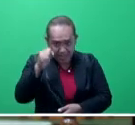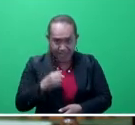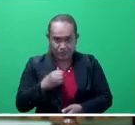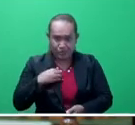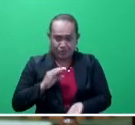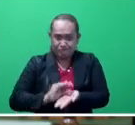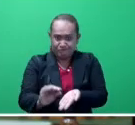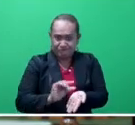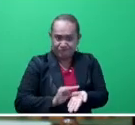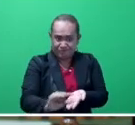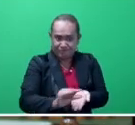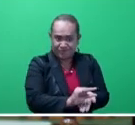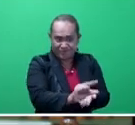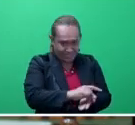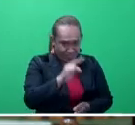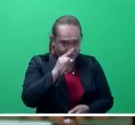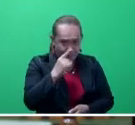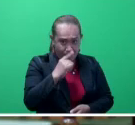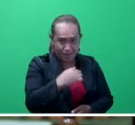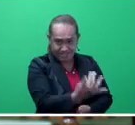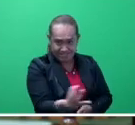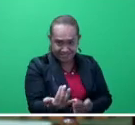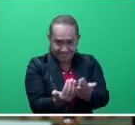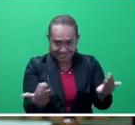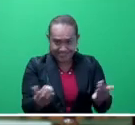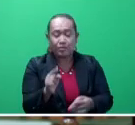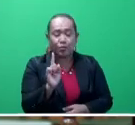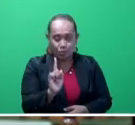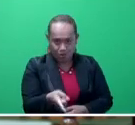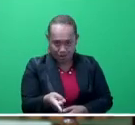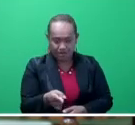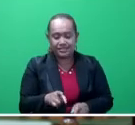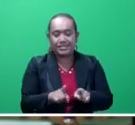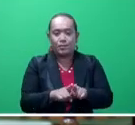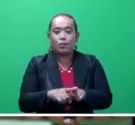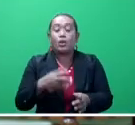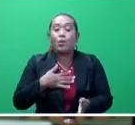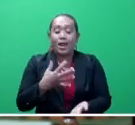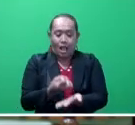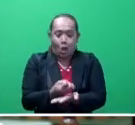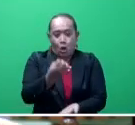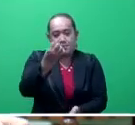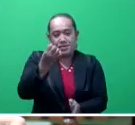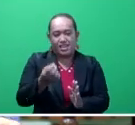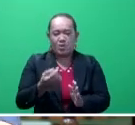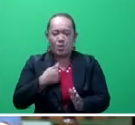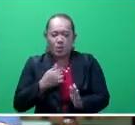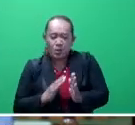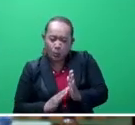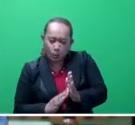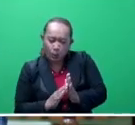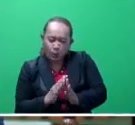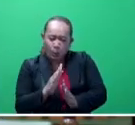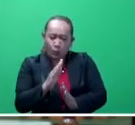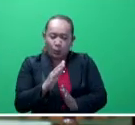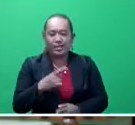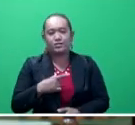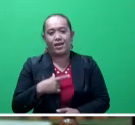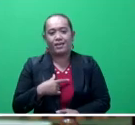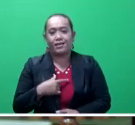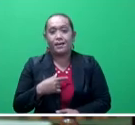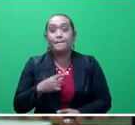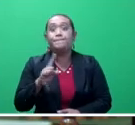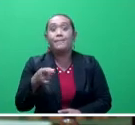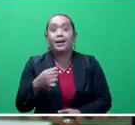intact, as will the foundation of our economic revival, and will seize the opportunity for recovery that vaccination